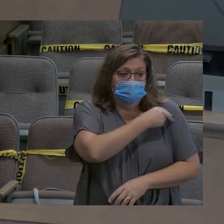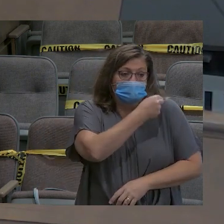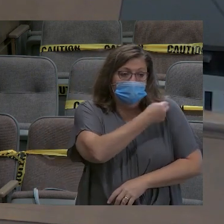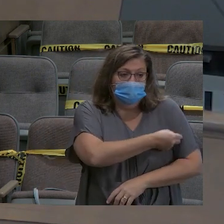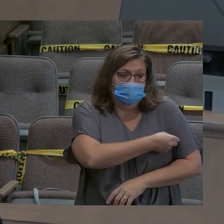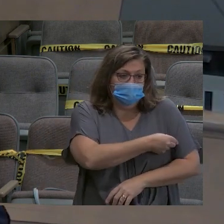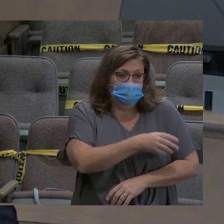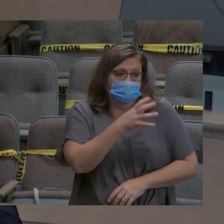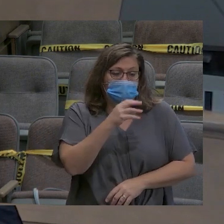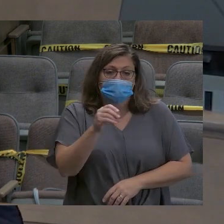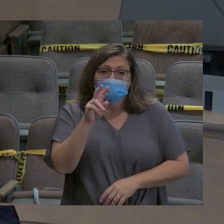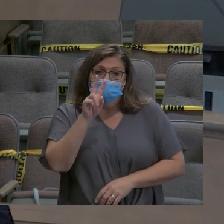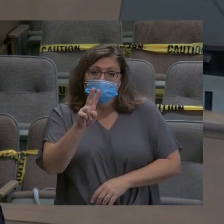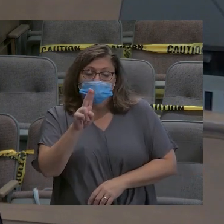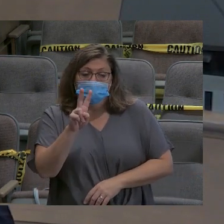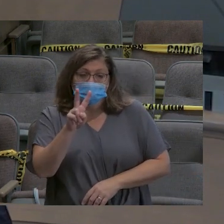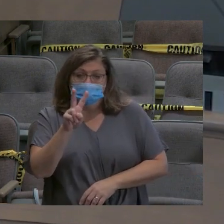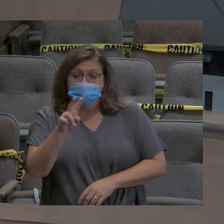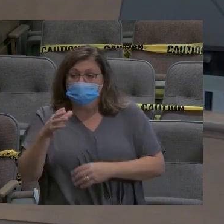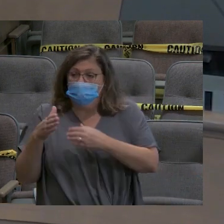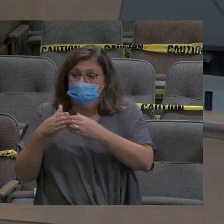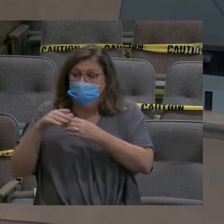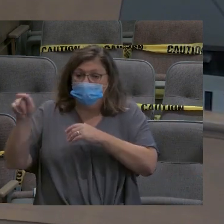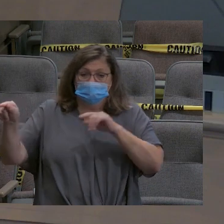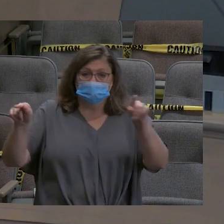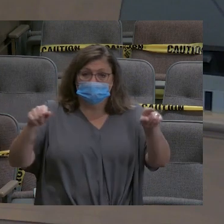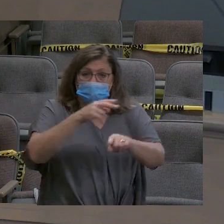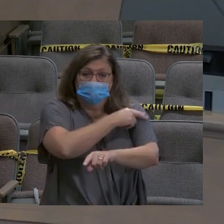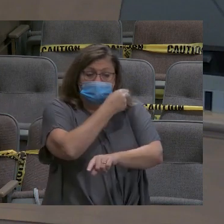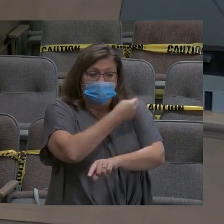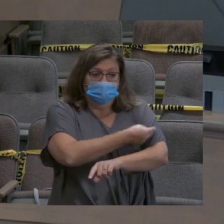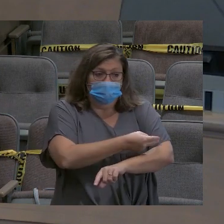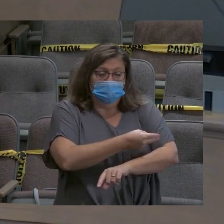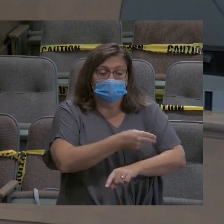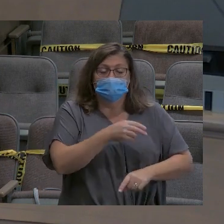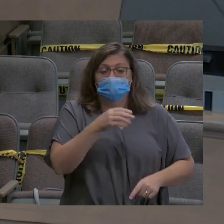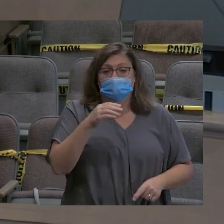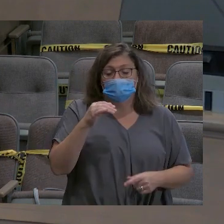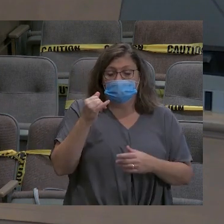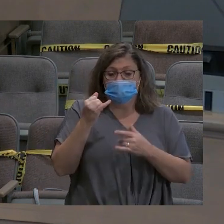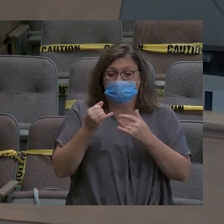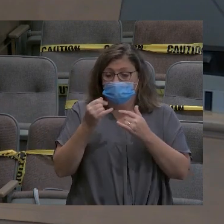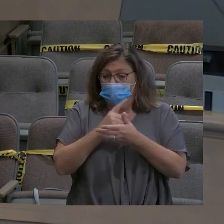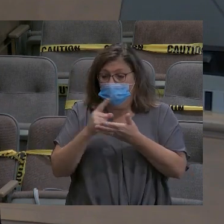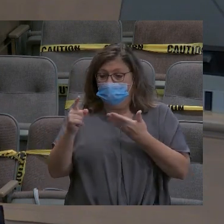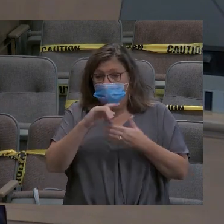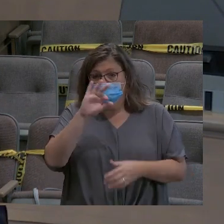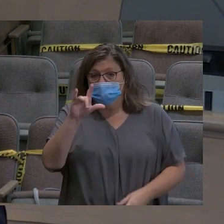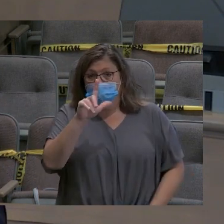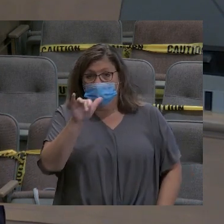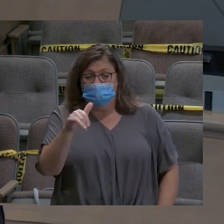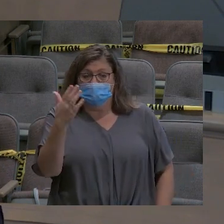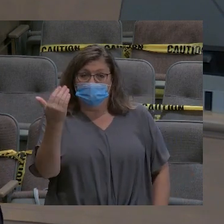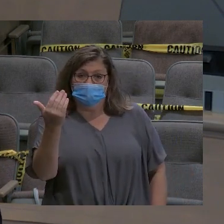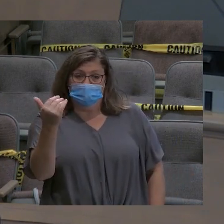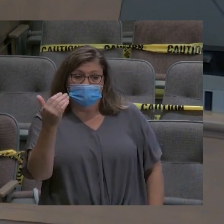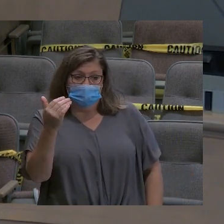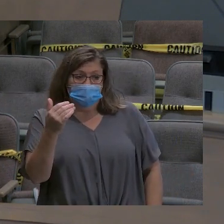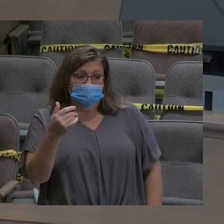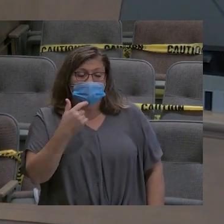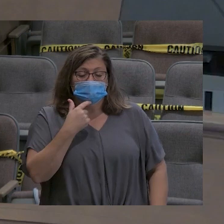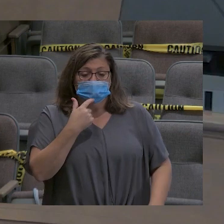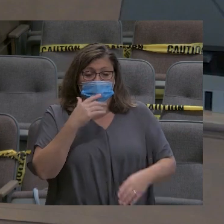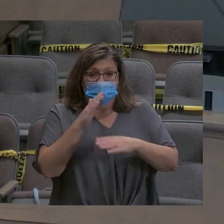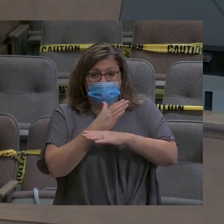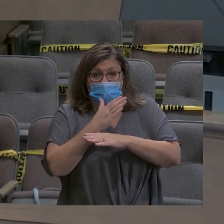the two local hospitals, on the week ending July 15th, the average number of COVID patients was 44